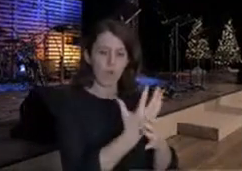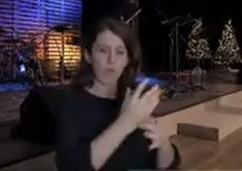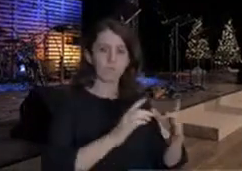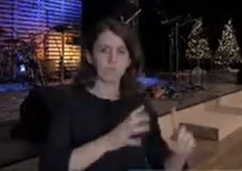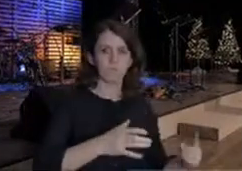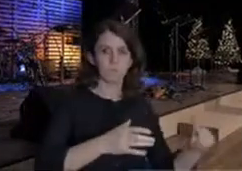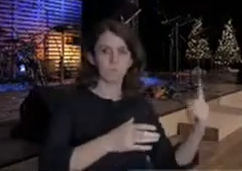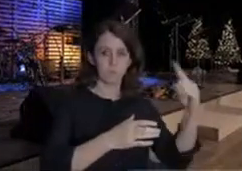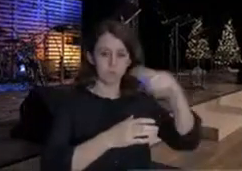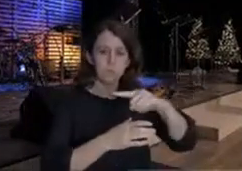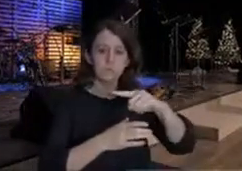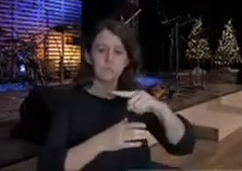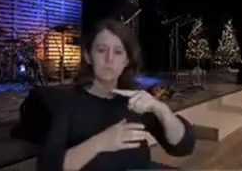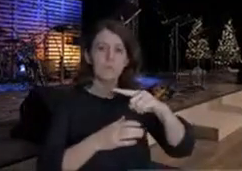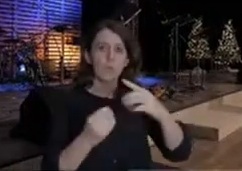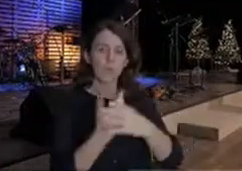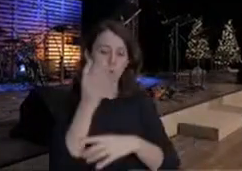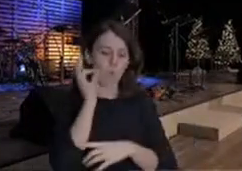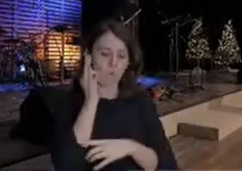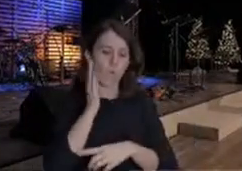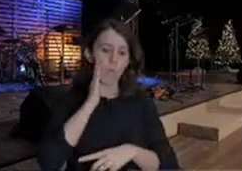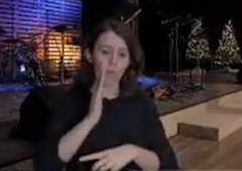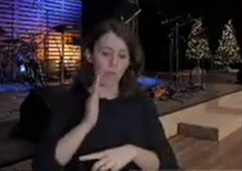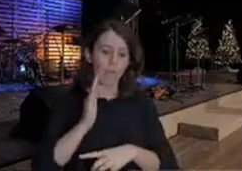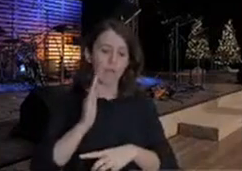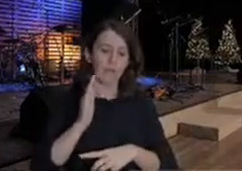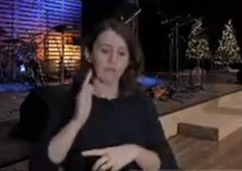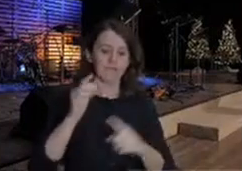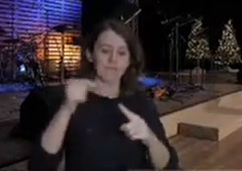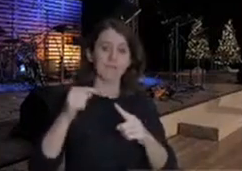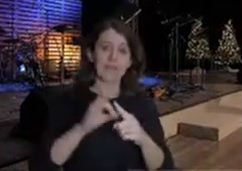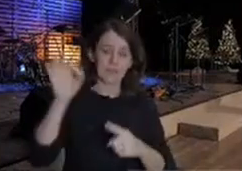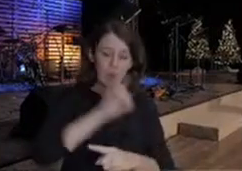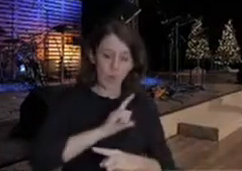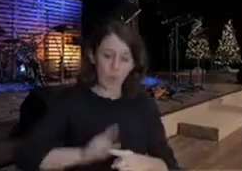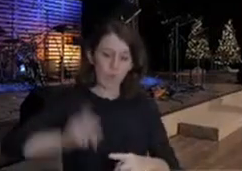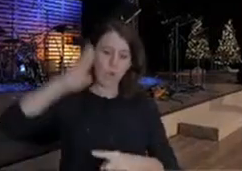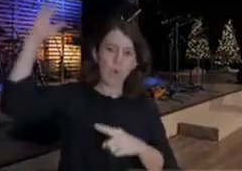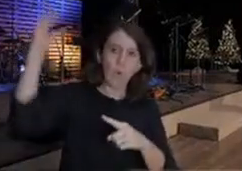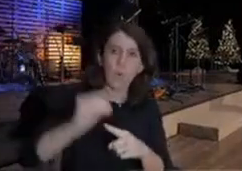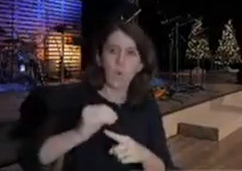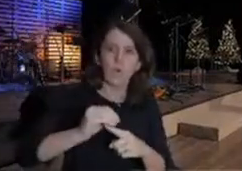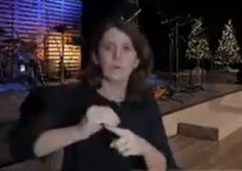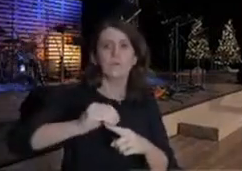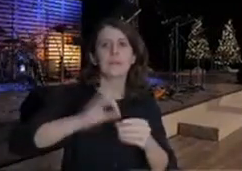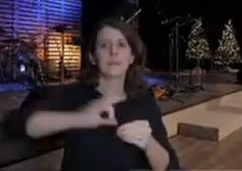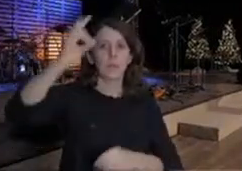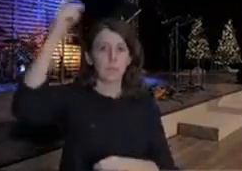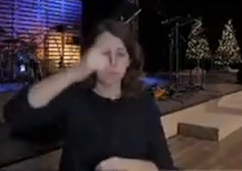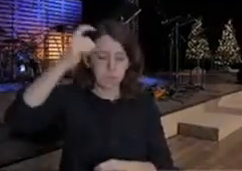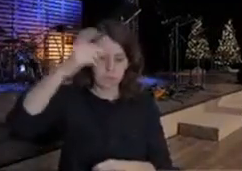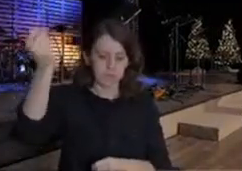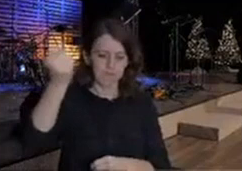bear fruit. The Spirit of the Lord will rest on him, the Spirit of wisdom and of understanding,